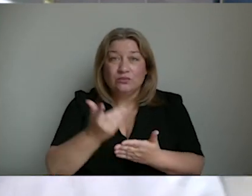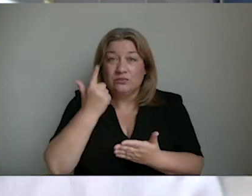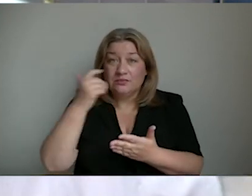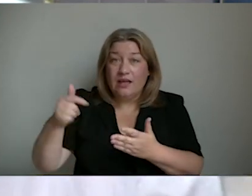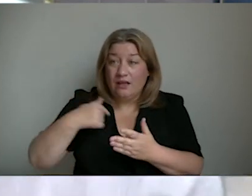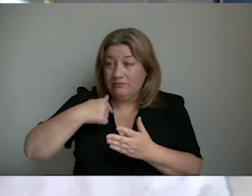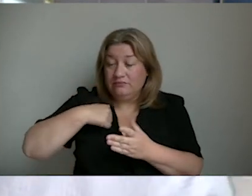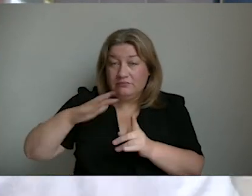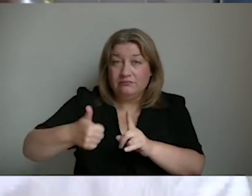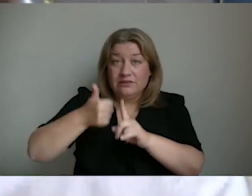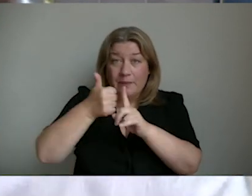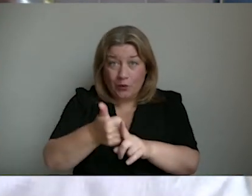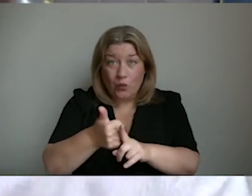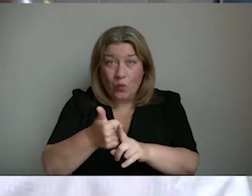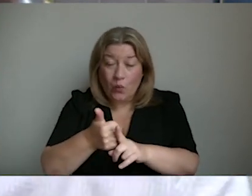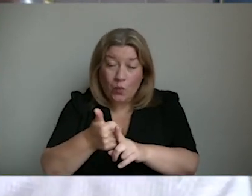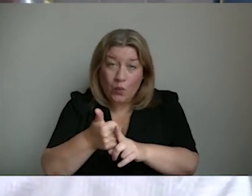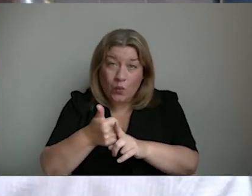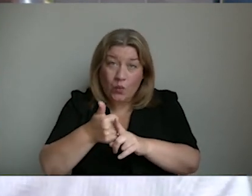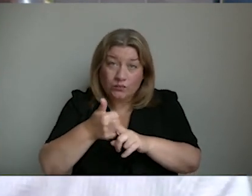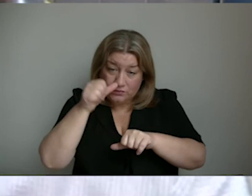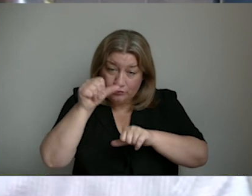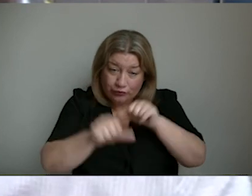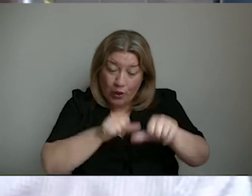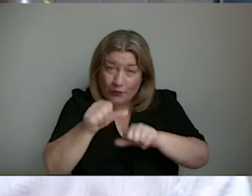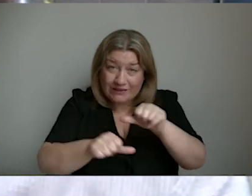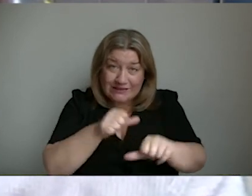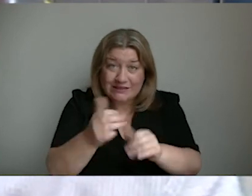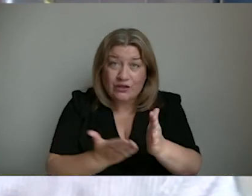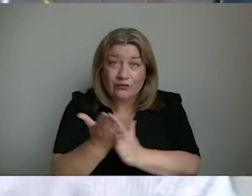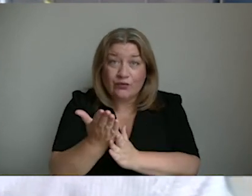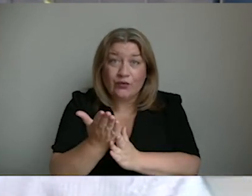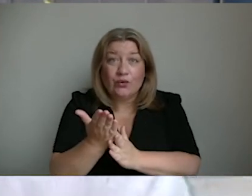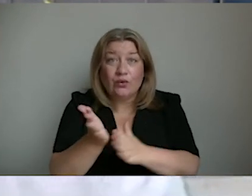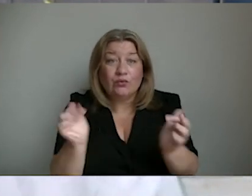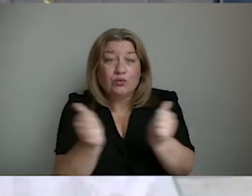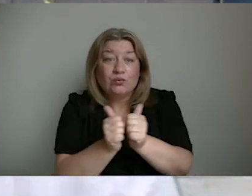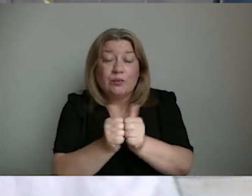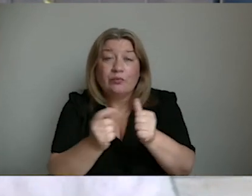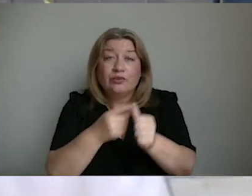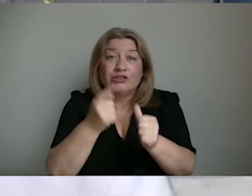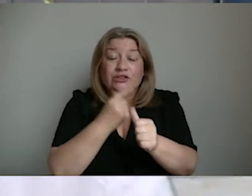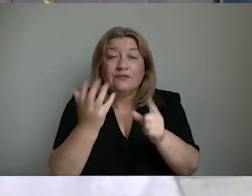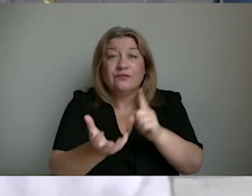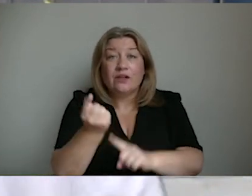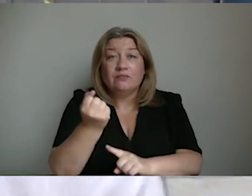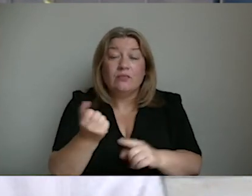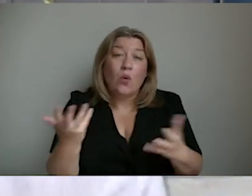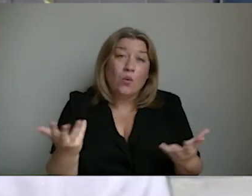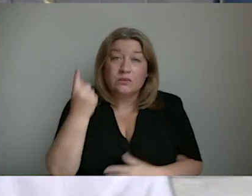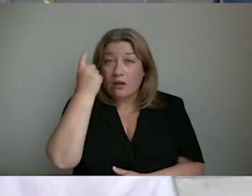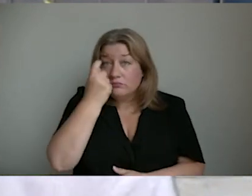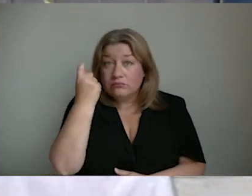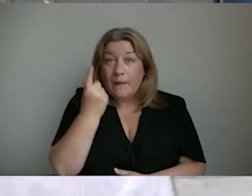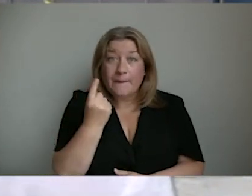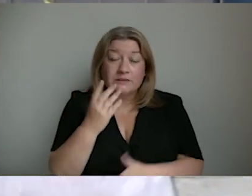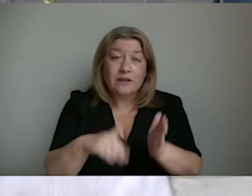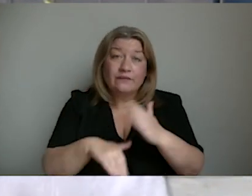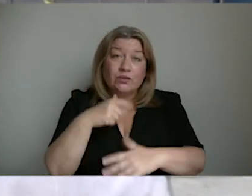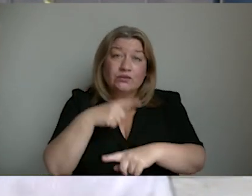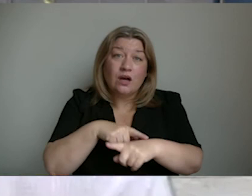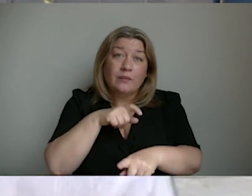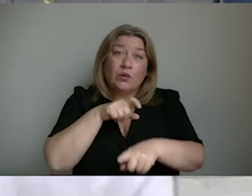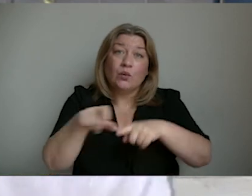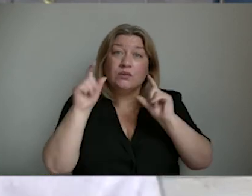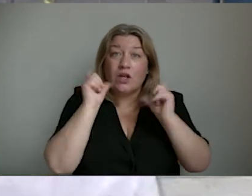can talk you through the whole process and help you find the right apprenticeship. And you can also consider studying a full-time college course